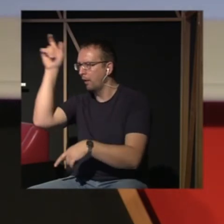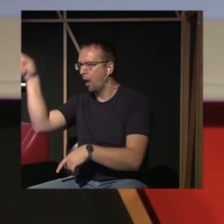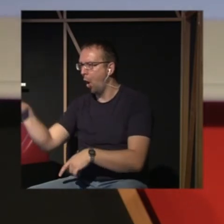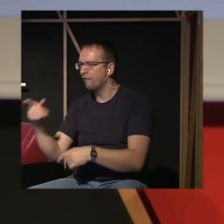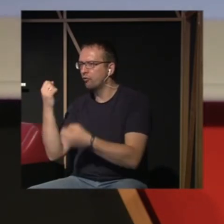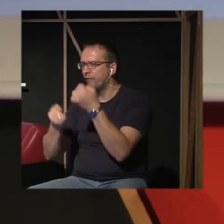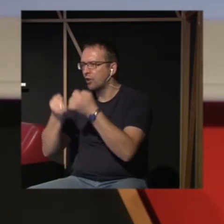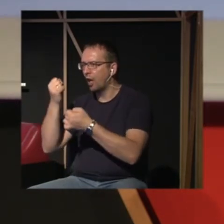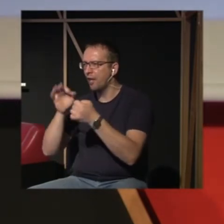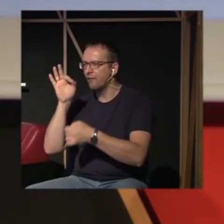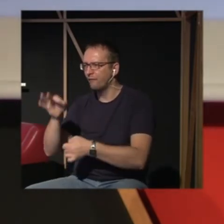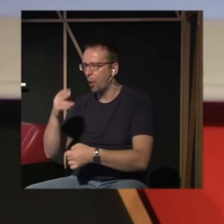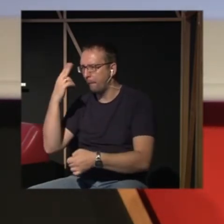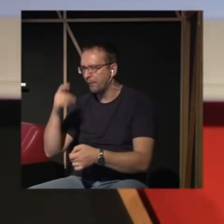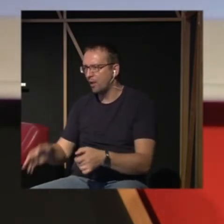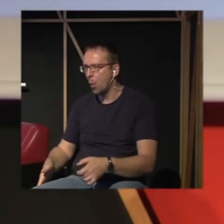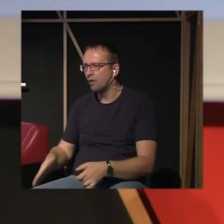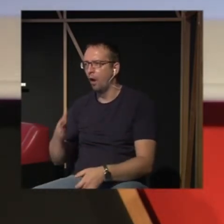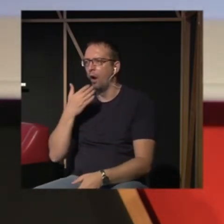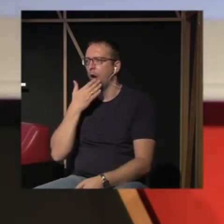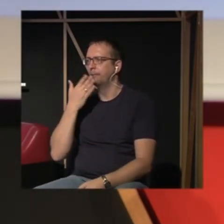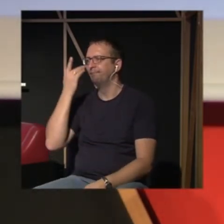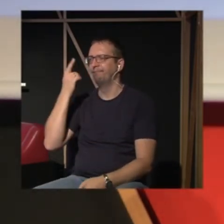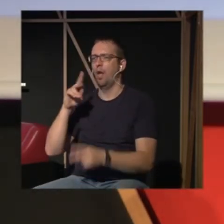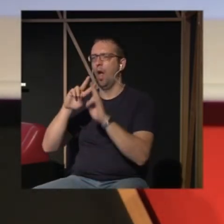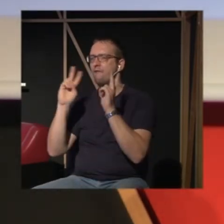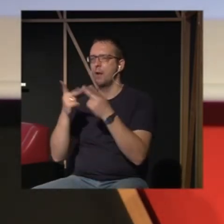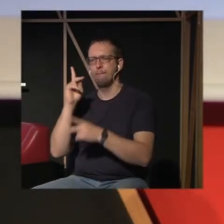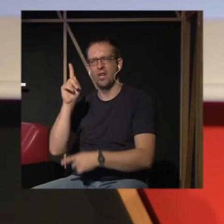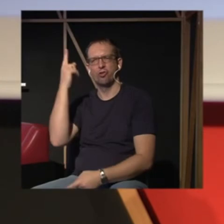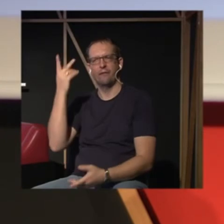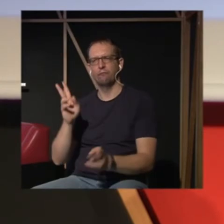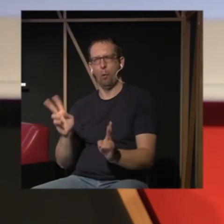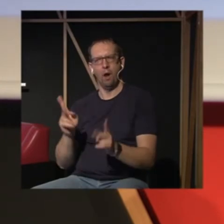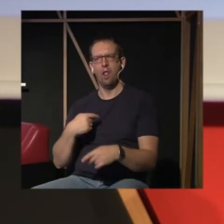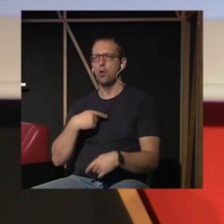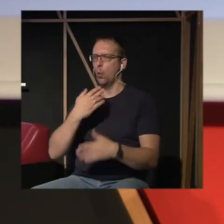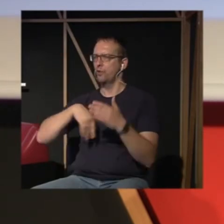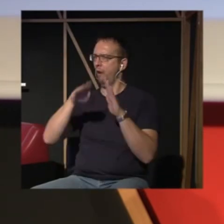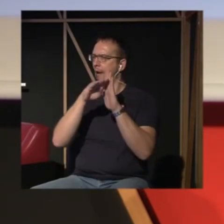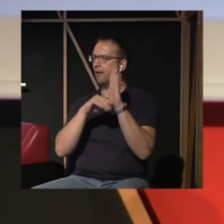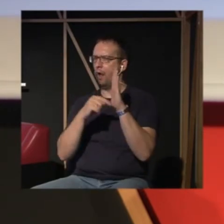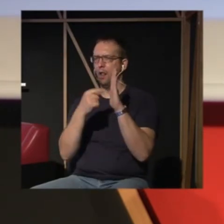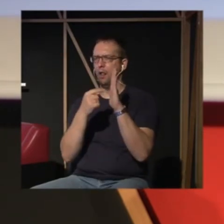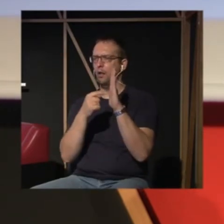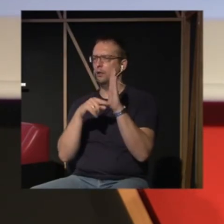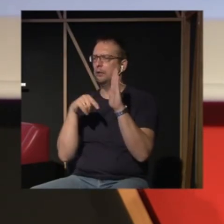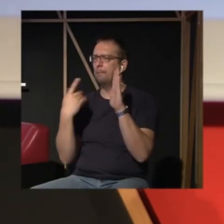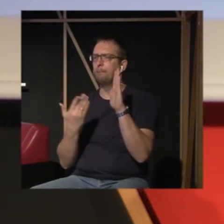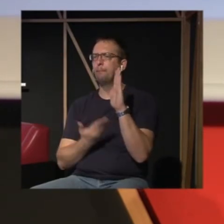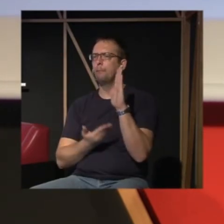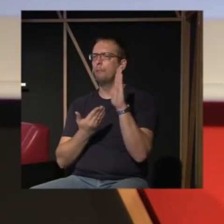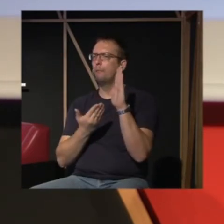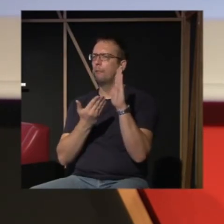Cup. In our requirements, there is the possibility of entering with a guide